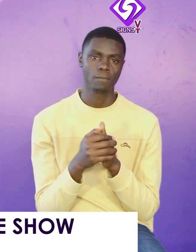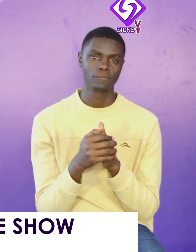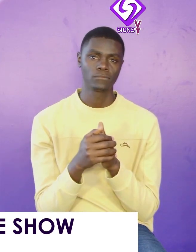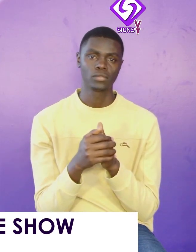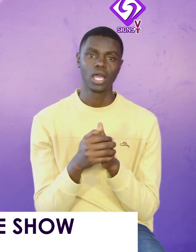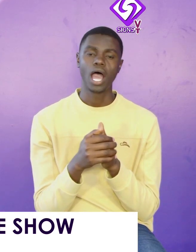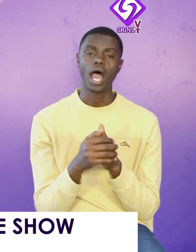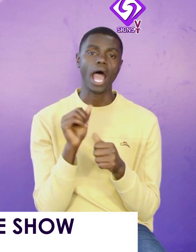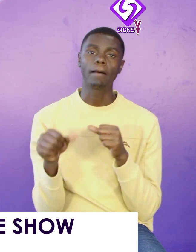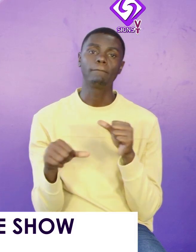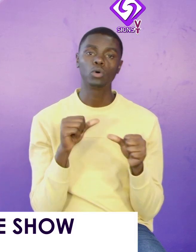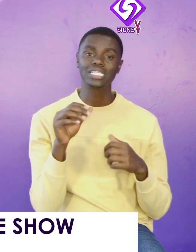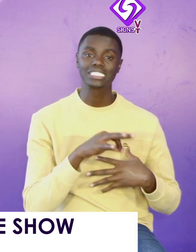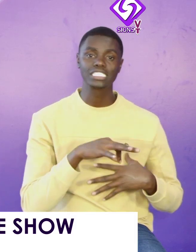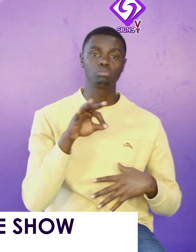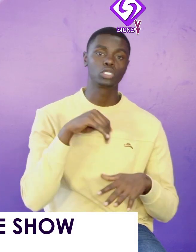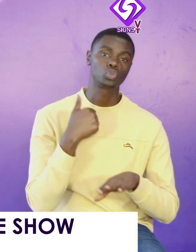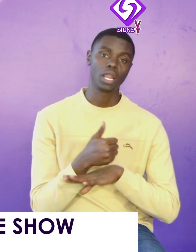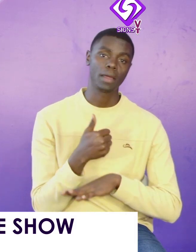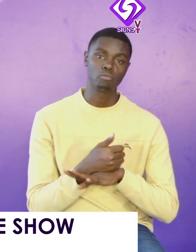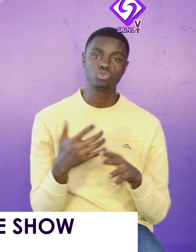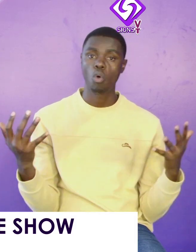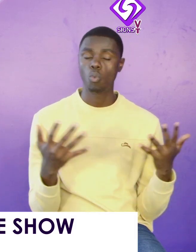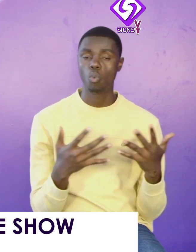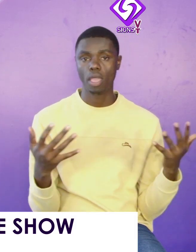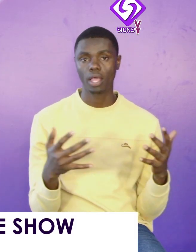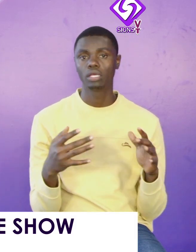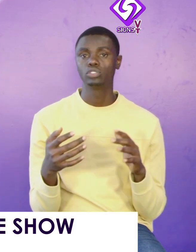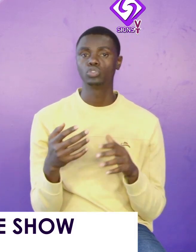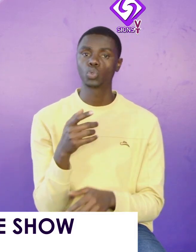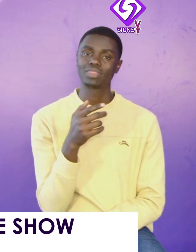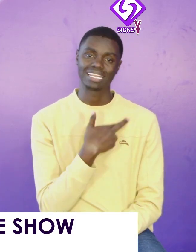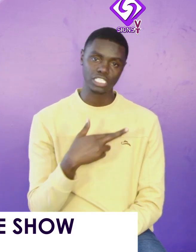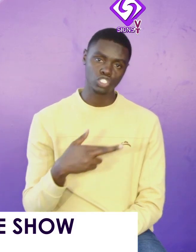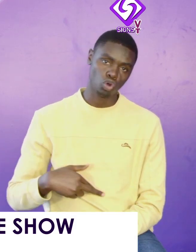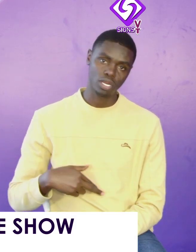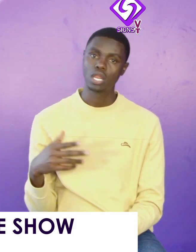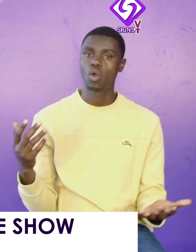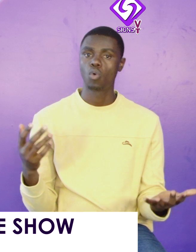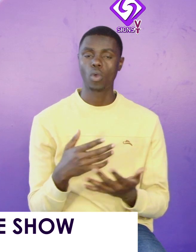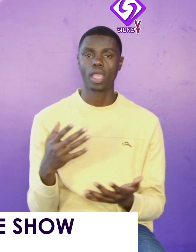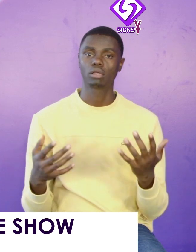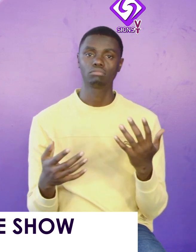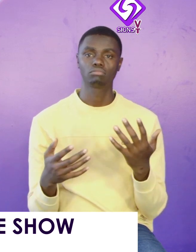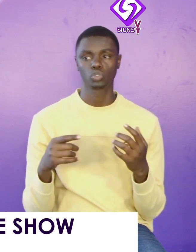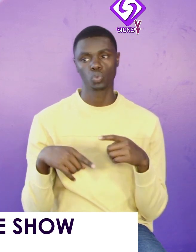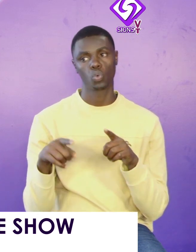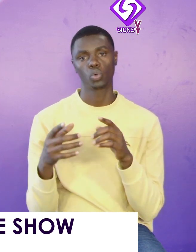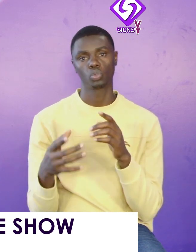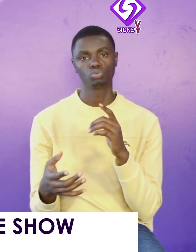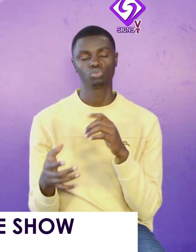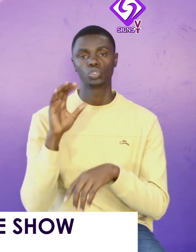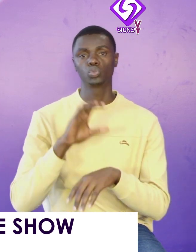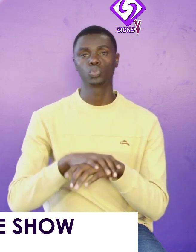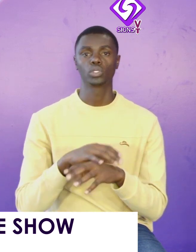this kind of spiritual abuse, where it is on the religious front where you go to obtain hope, and that is